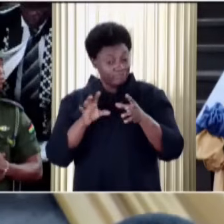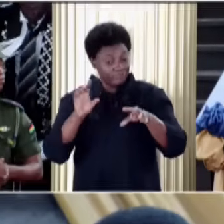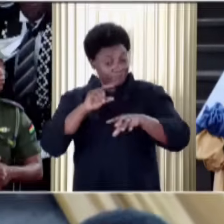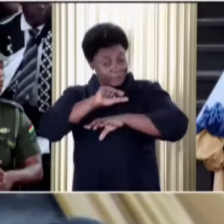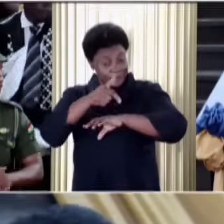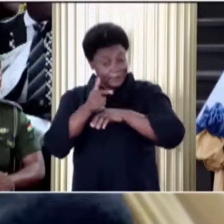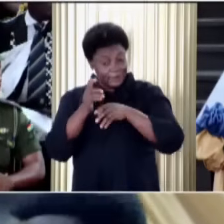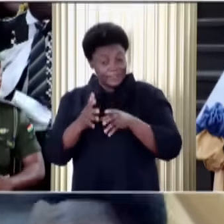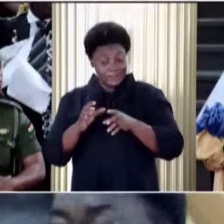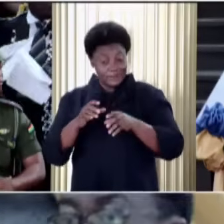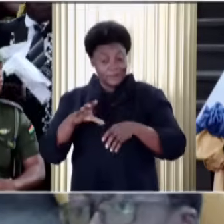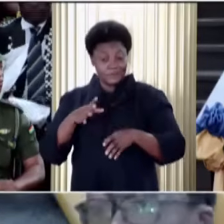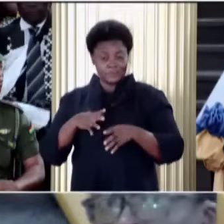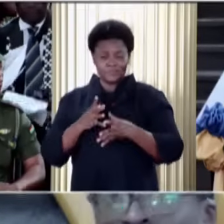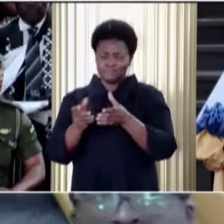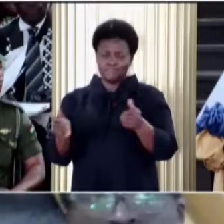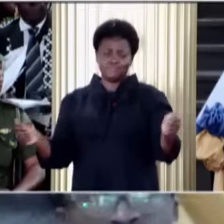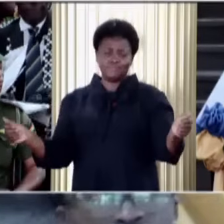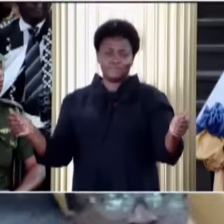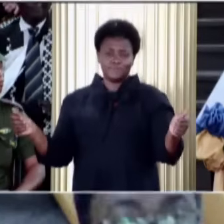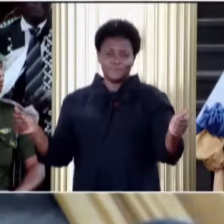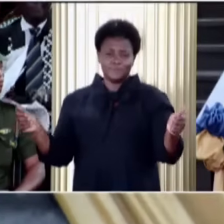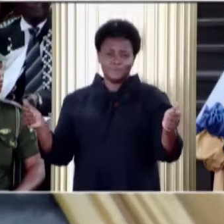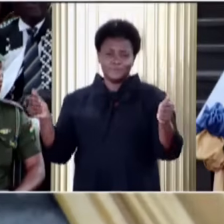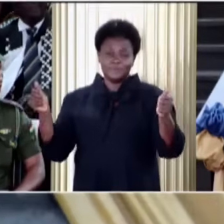officially dissolved. Thank you.